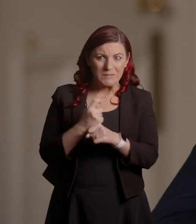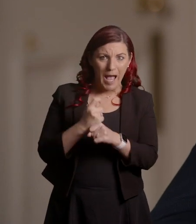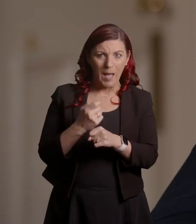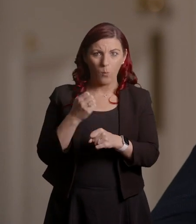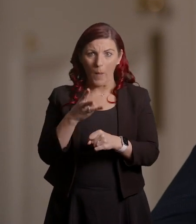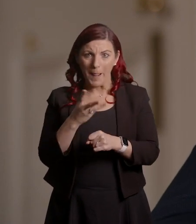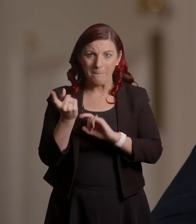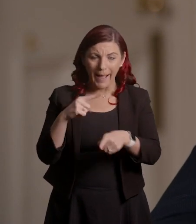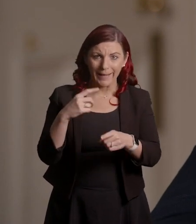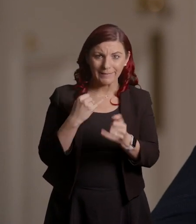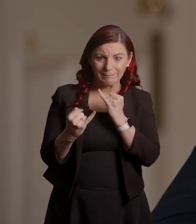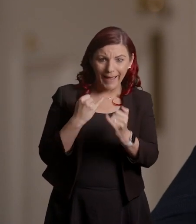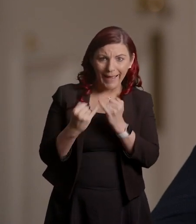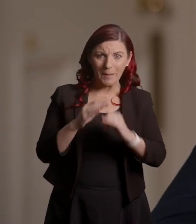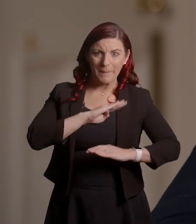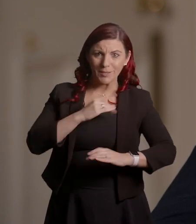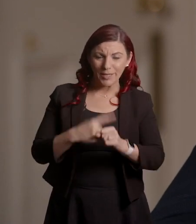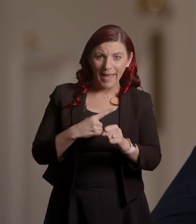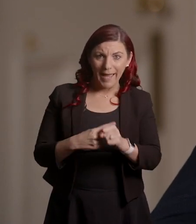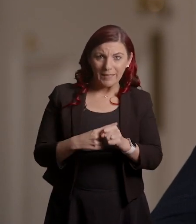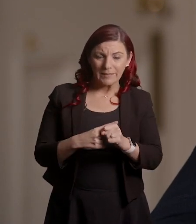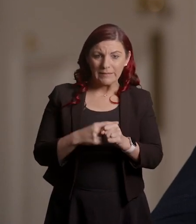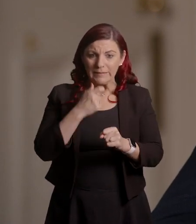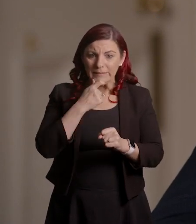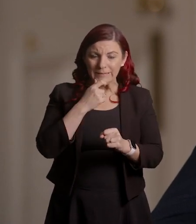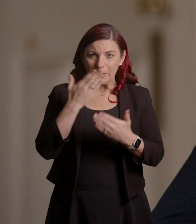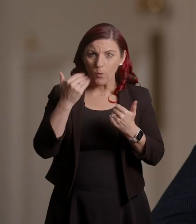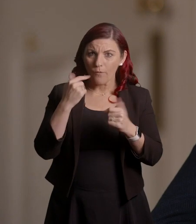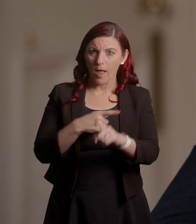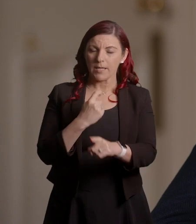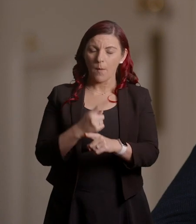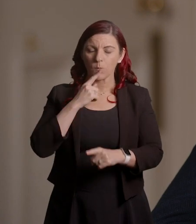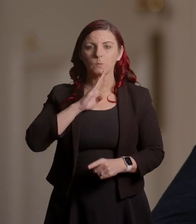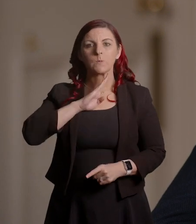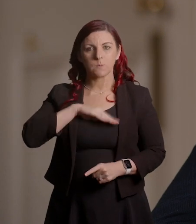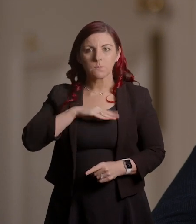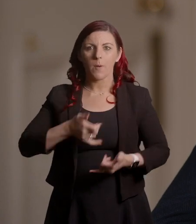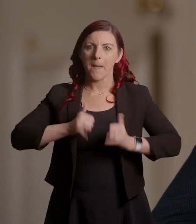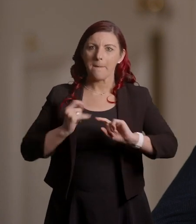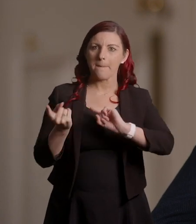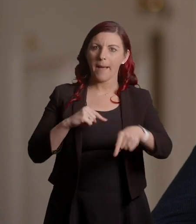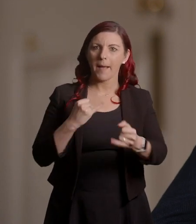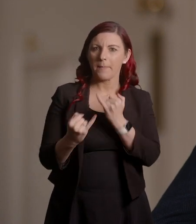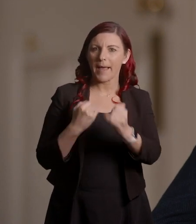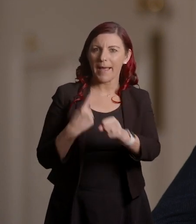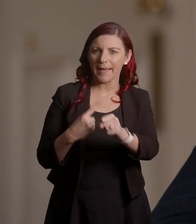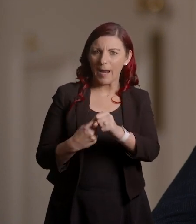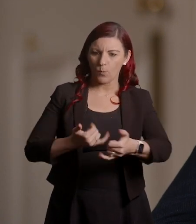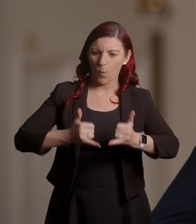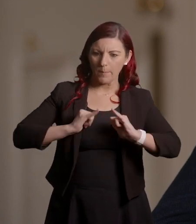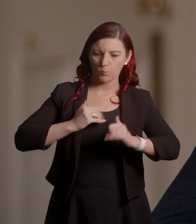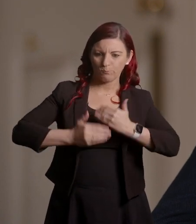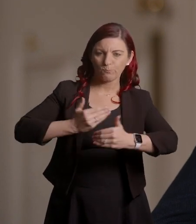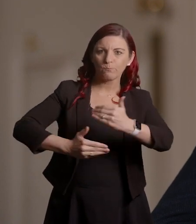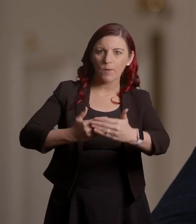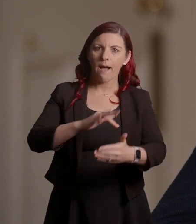a waste of time? Are we ever going to see light of day again? But thankfully we got to play and we got to do our